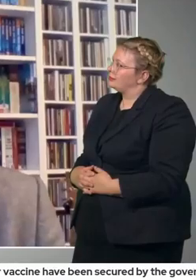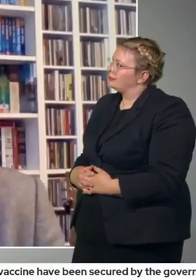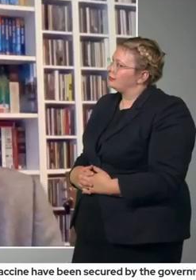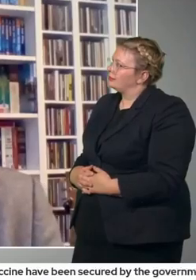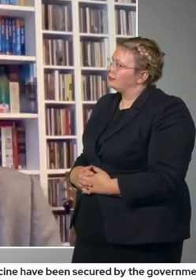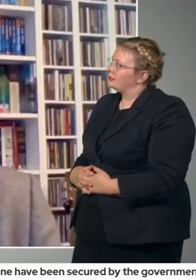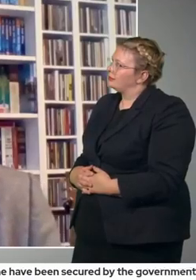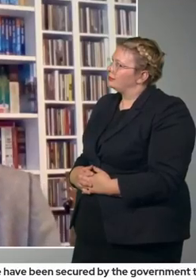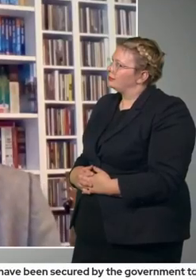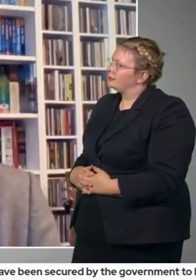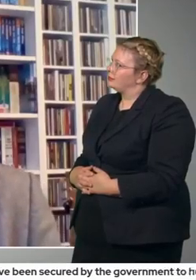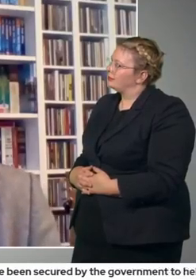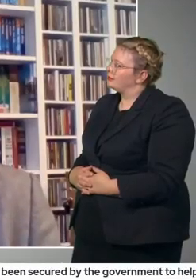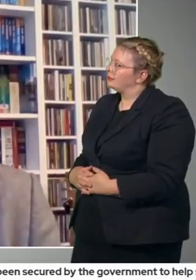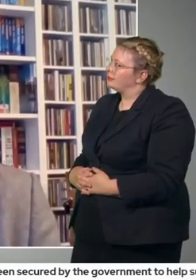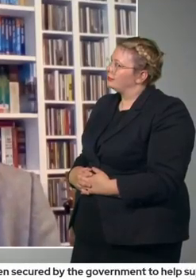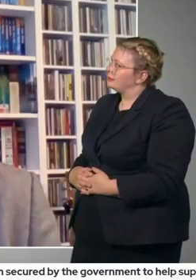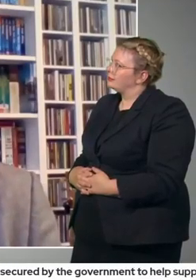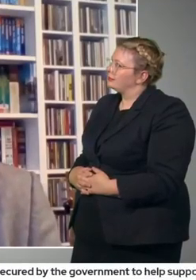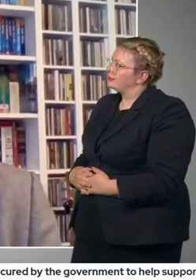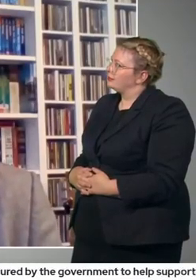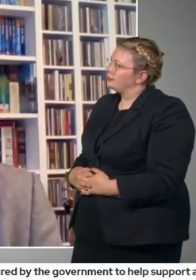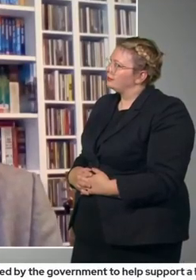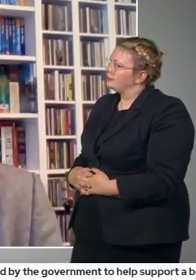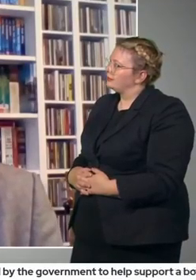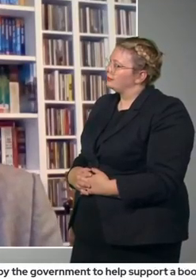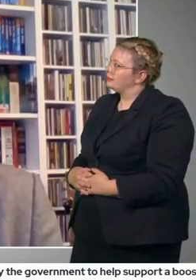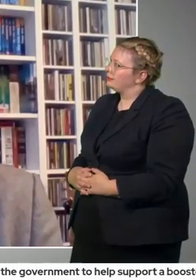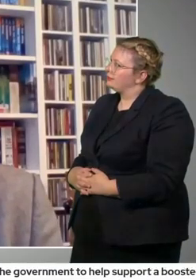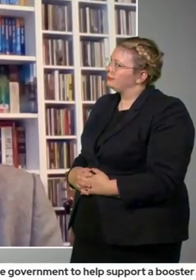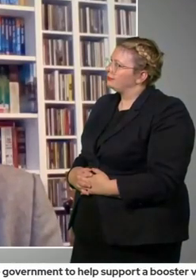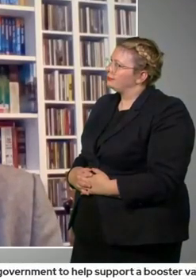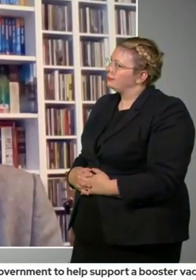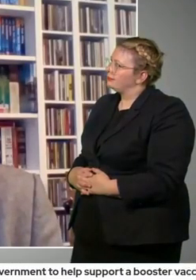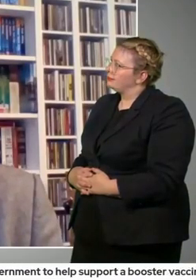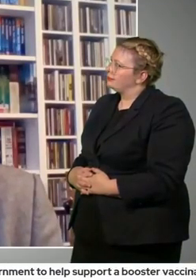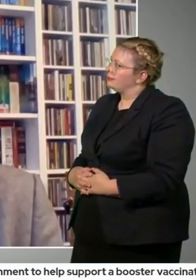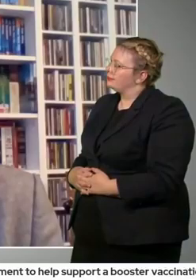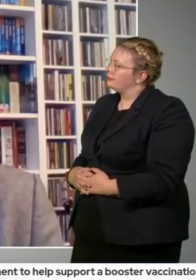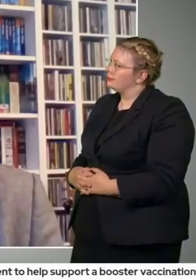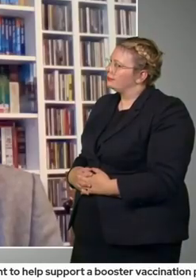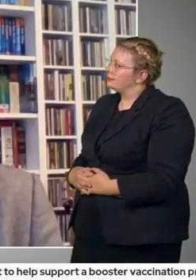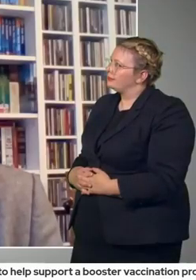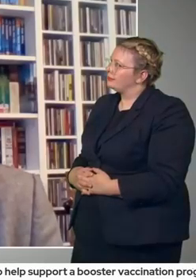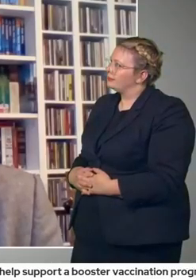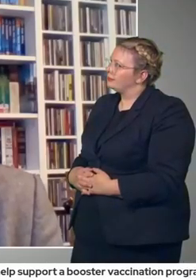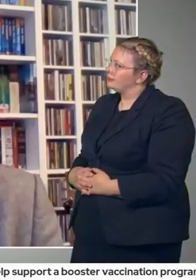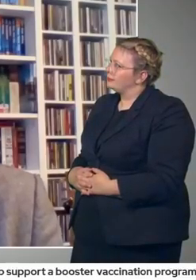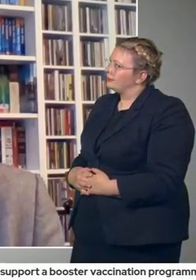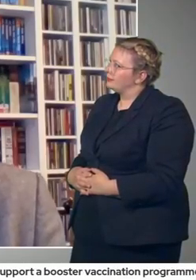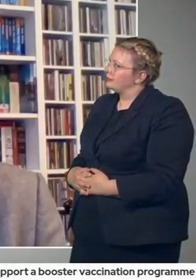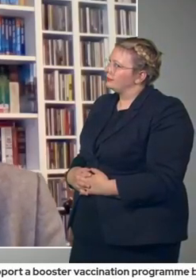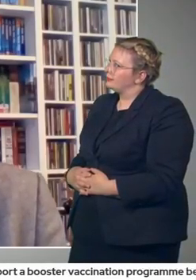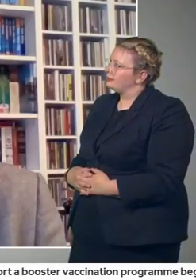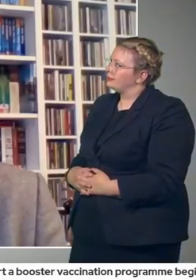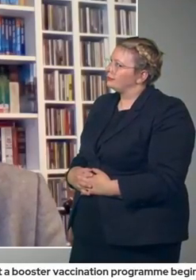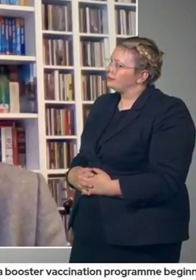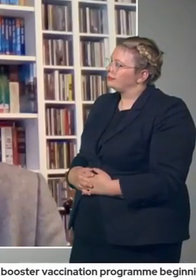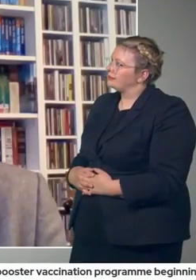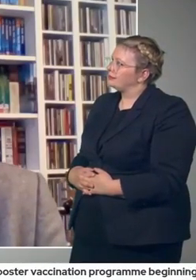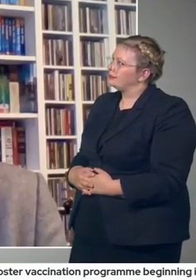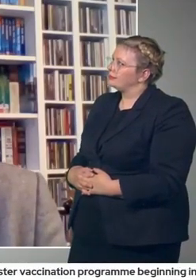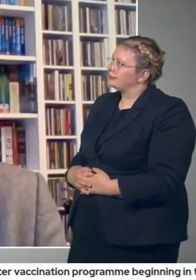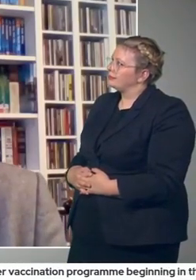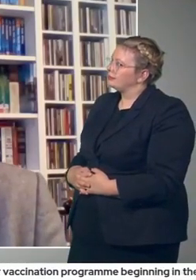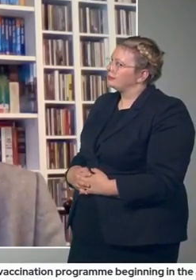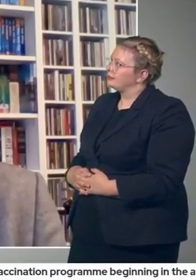State, you often find yourselves on a different side of the arguments to the Prime Minister during consideration of lockdowns. Did you ever hear him